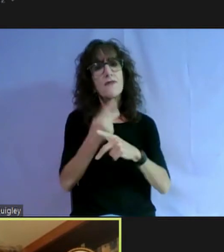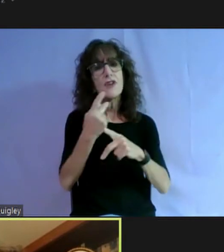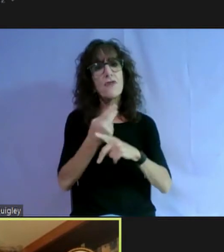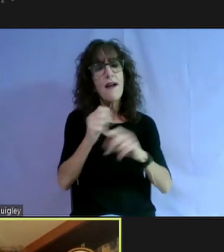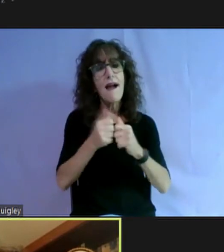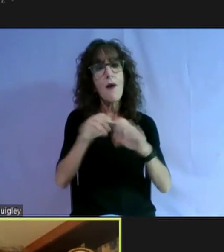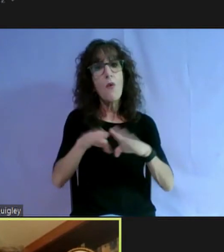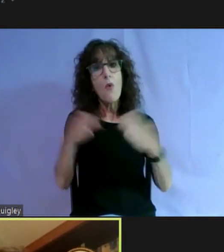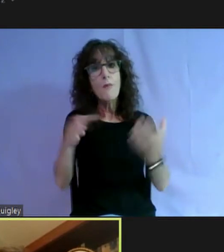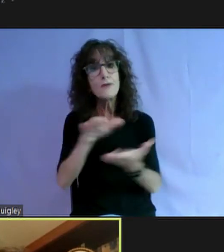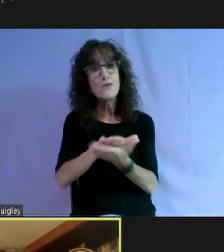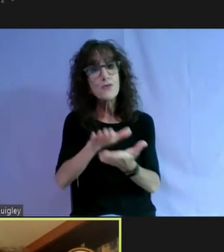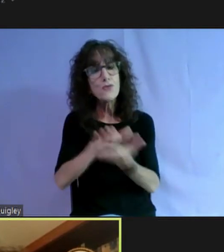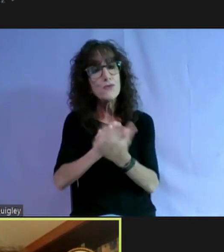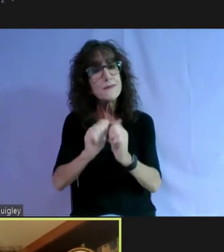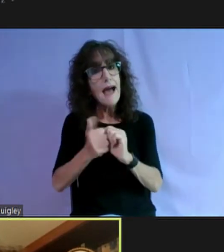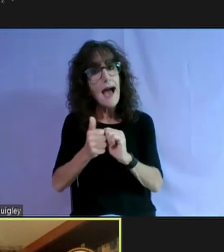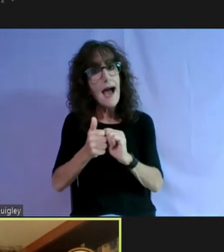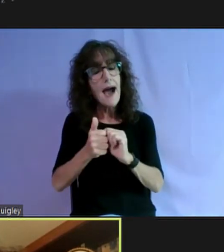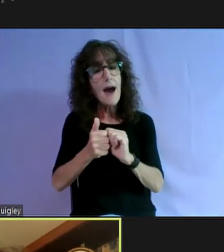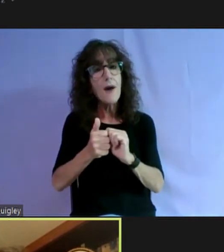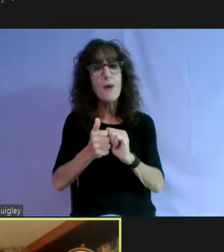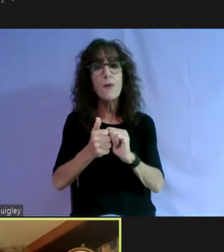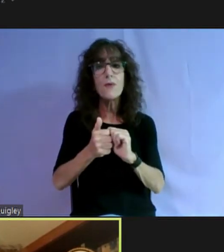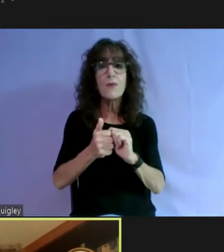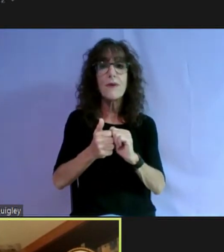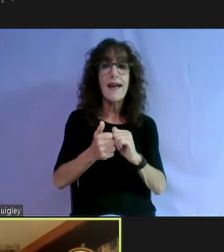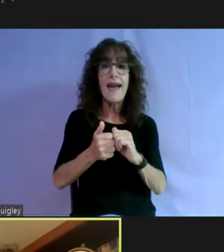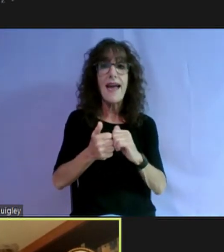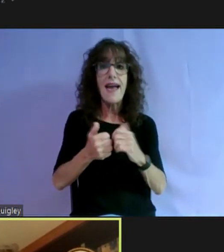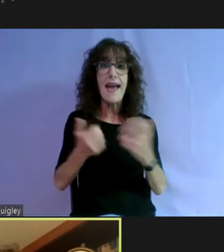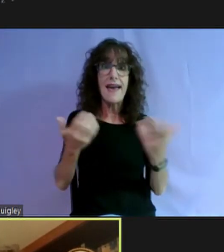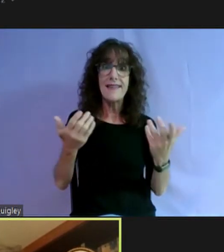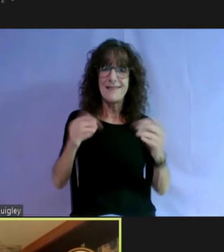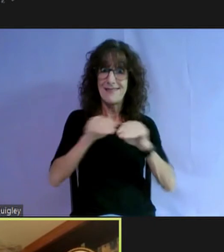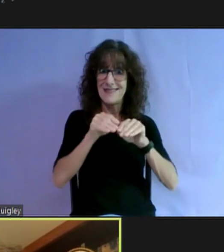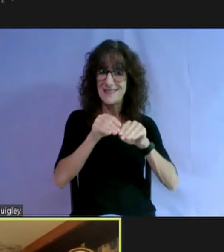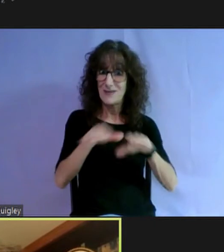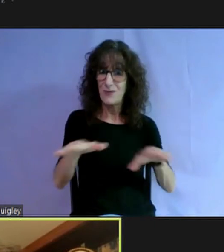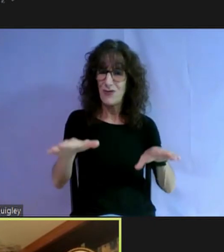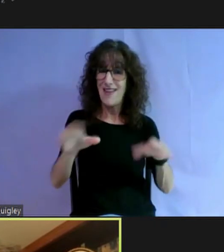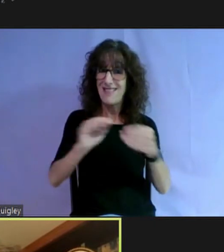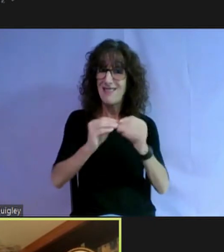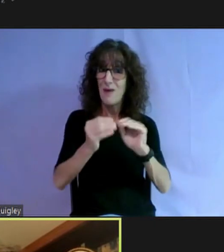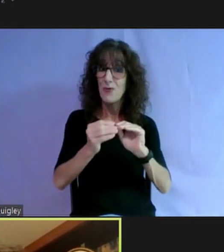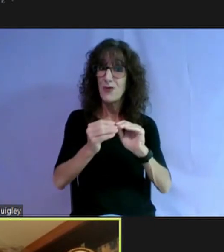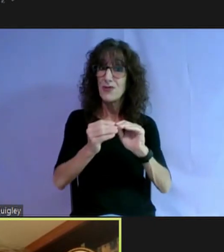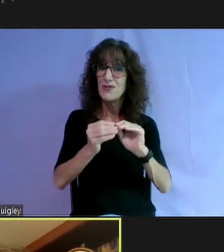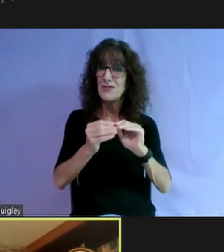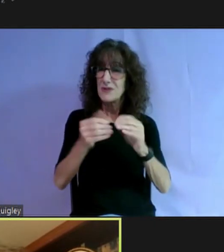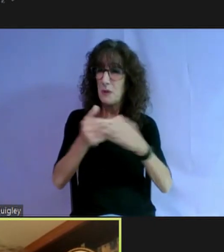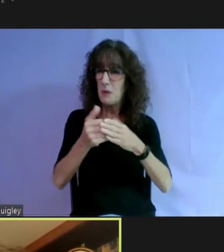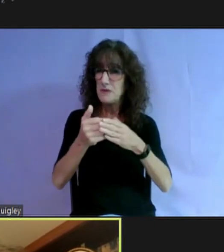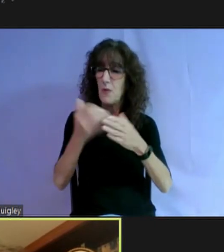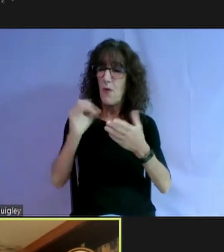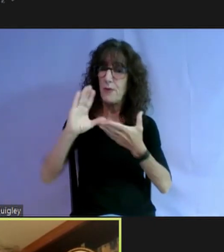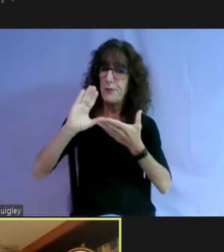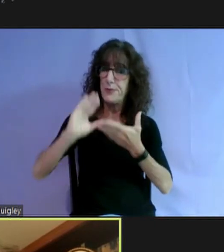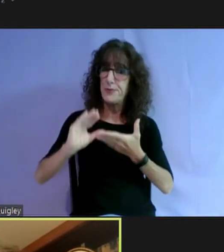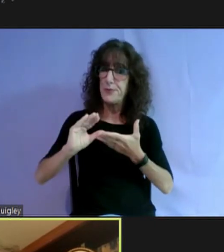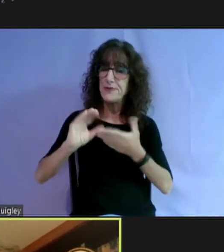open with rates of spread that are pretty close to what we have or a little lower than what we have. We're trying to push them down so that we can do